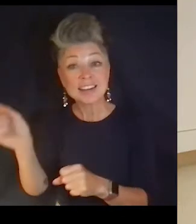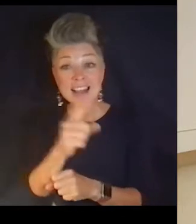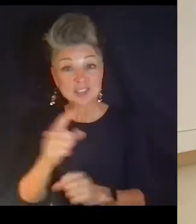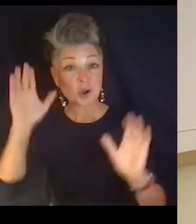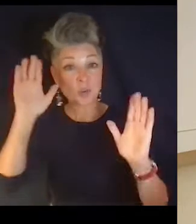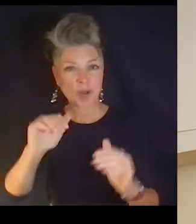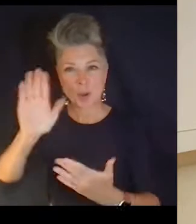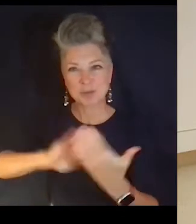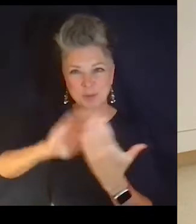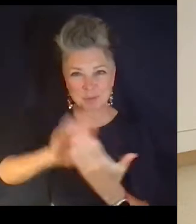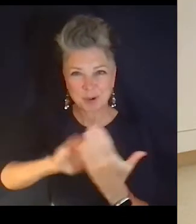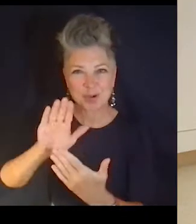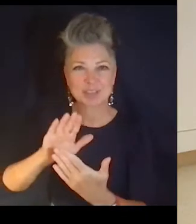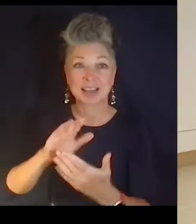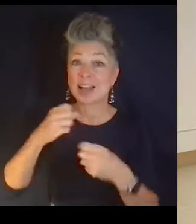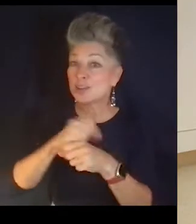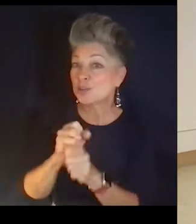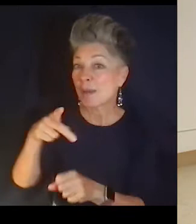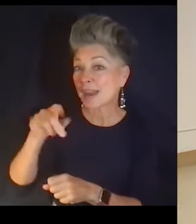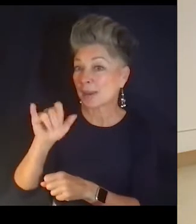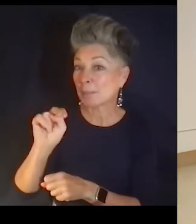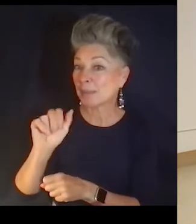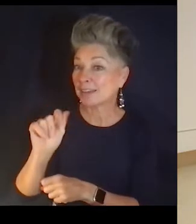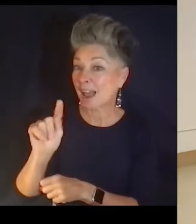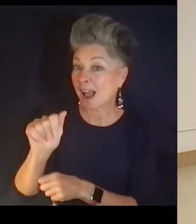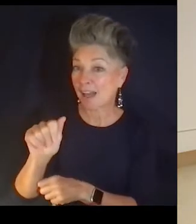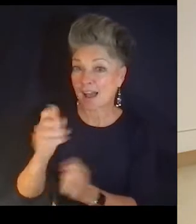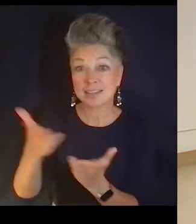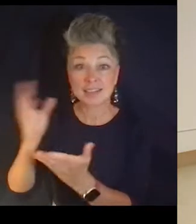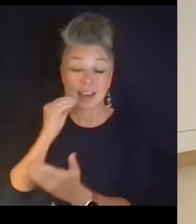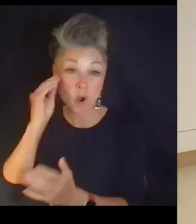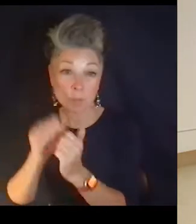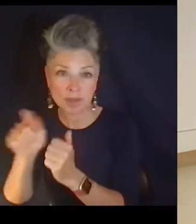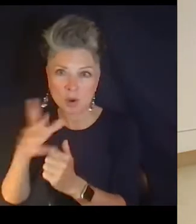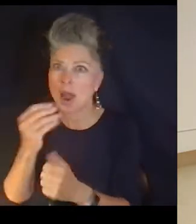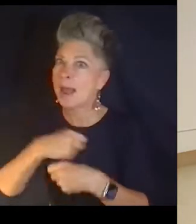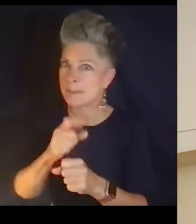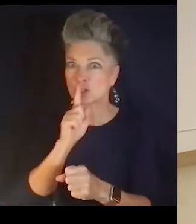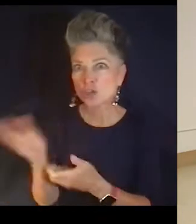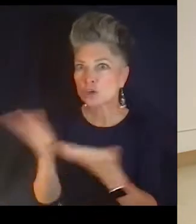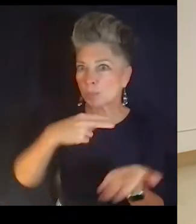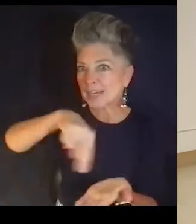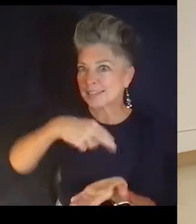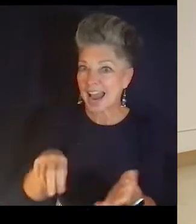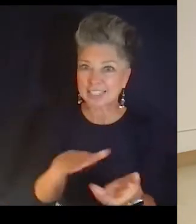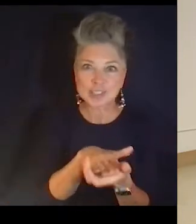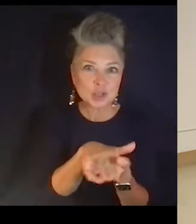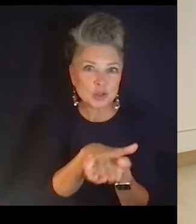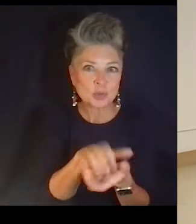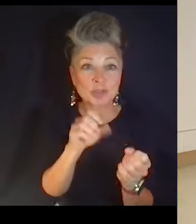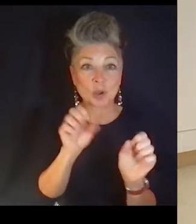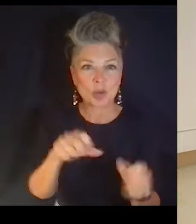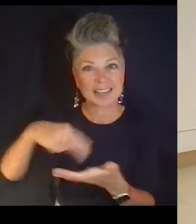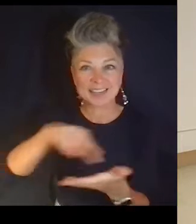hope to be in person to make a piñata and take home with you, and make sure you bring dancing shoes so that we can dance together all